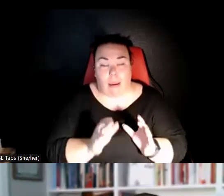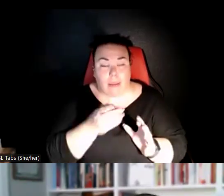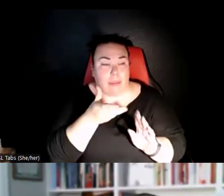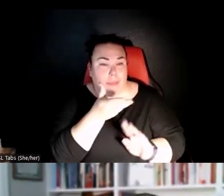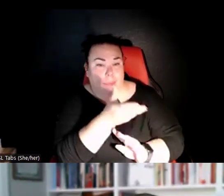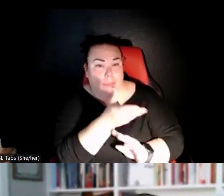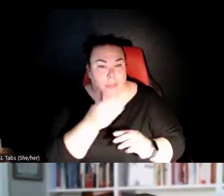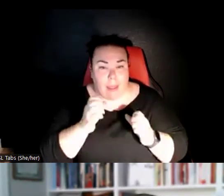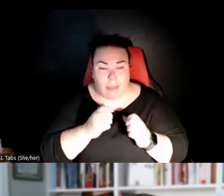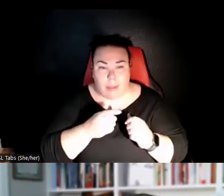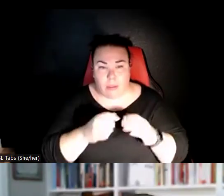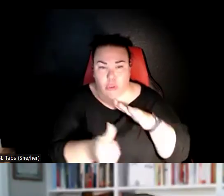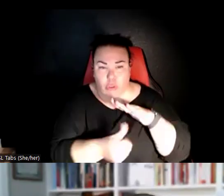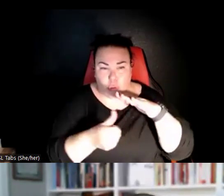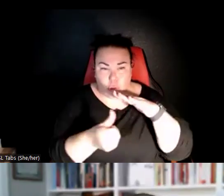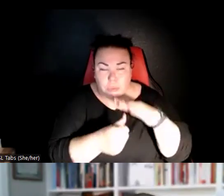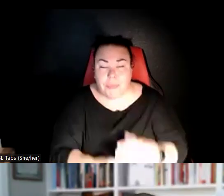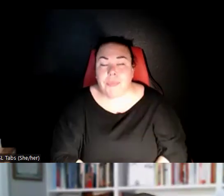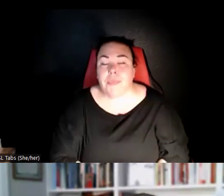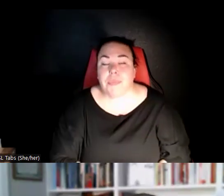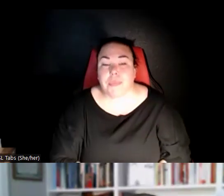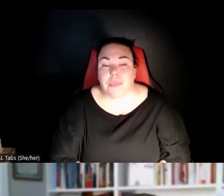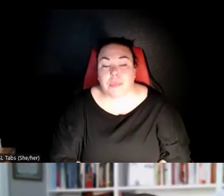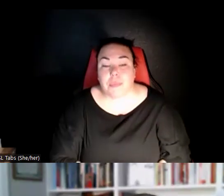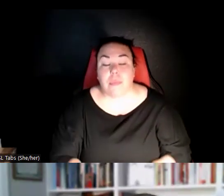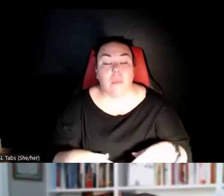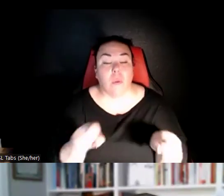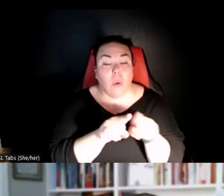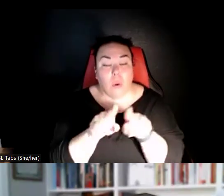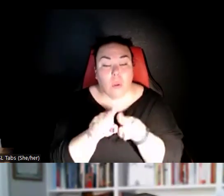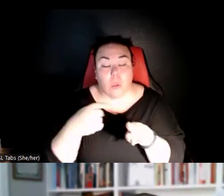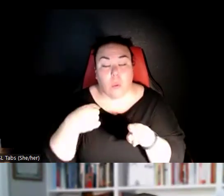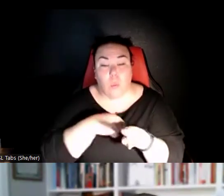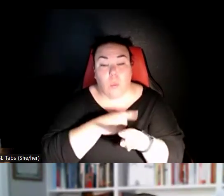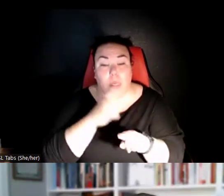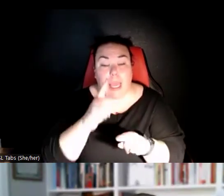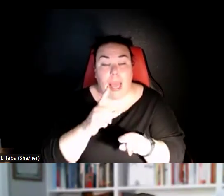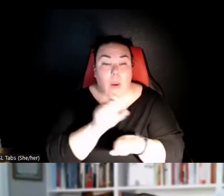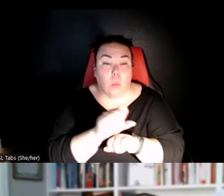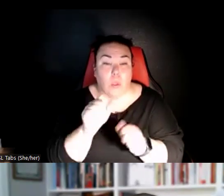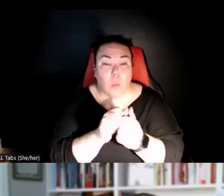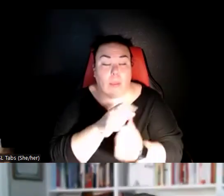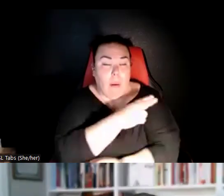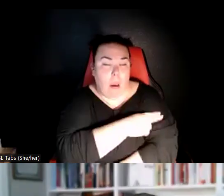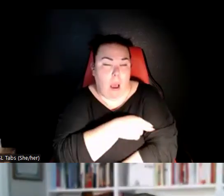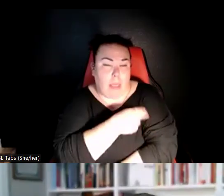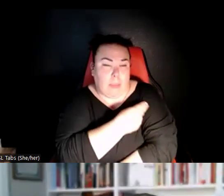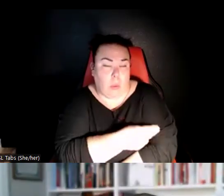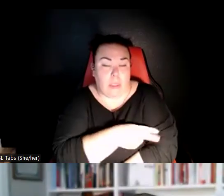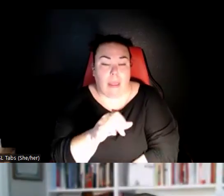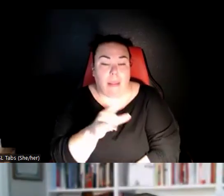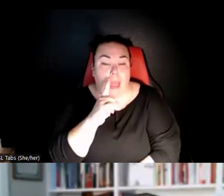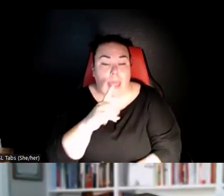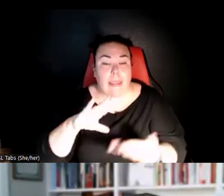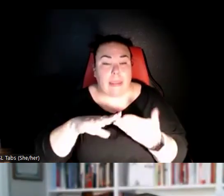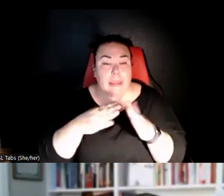And also working with the City of Hope hospitals with community benefit dollars.